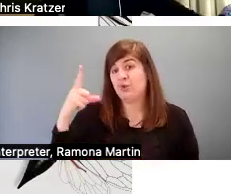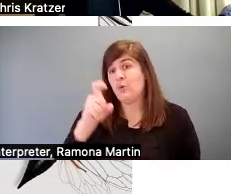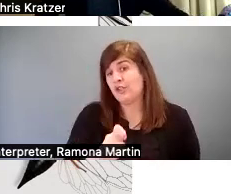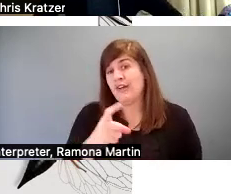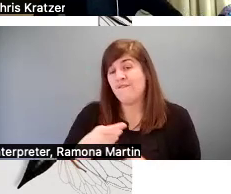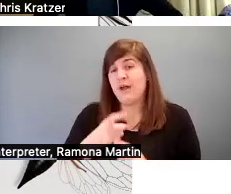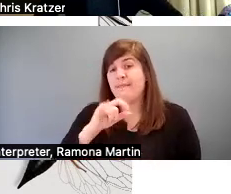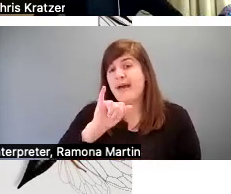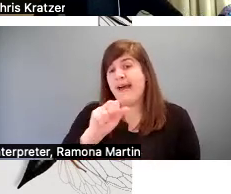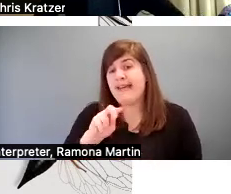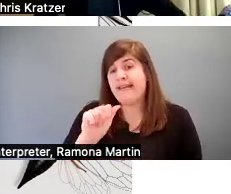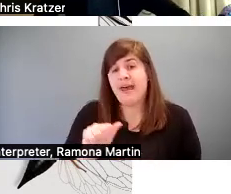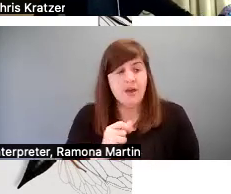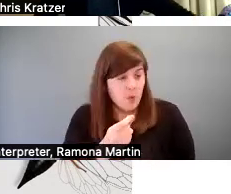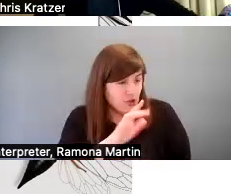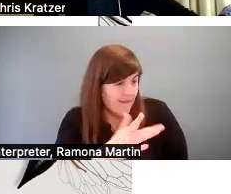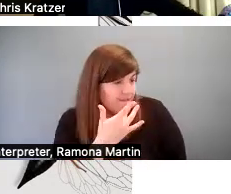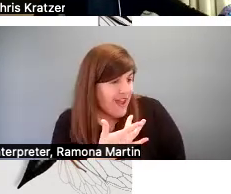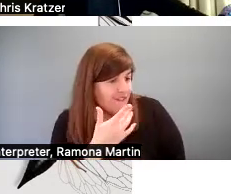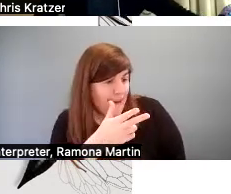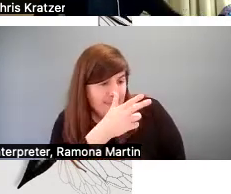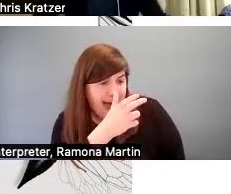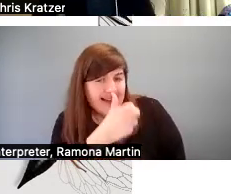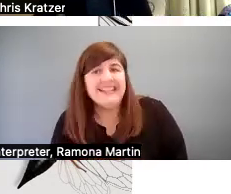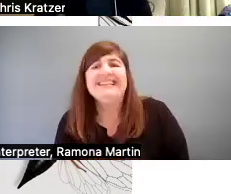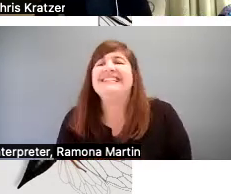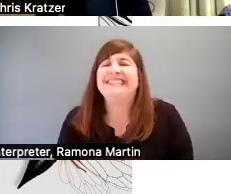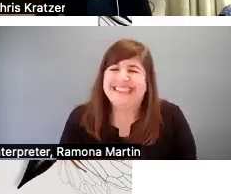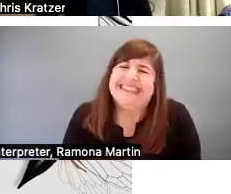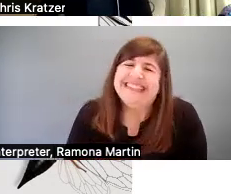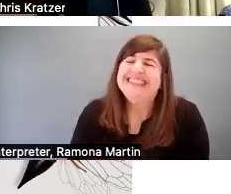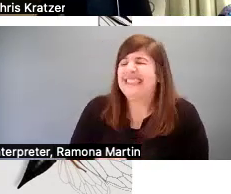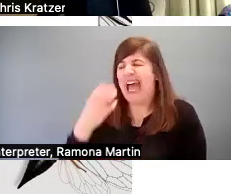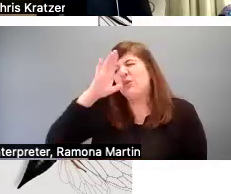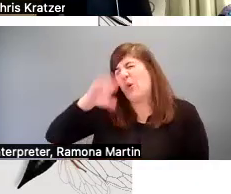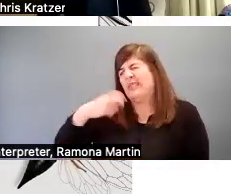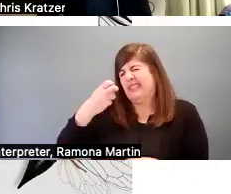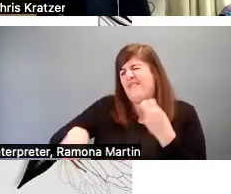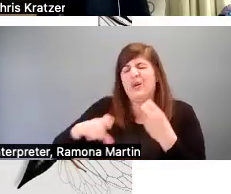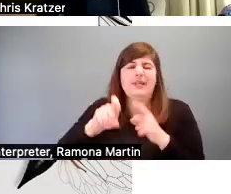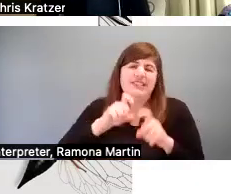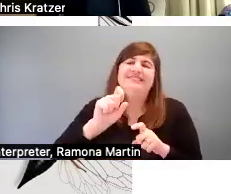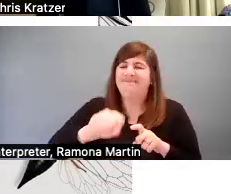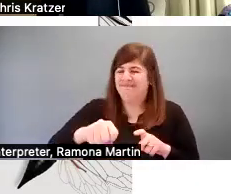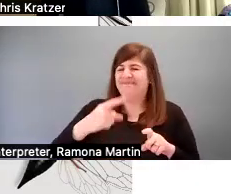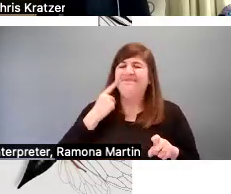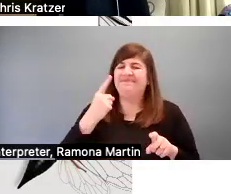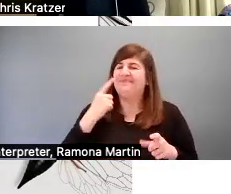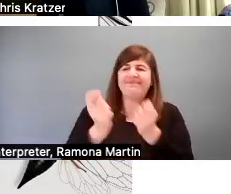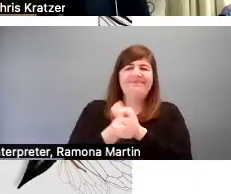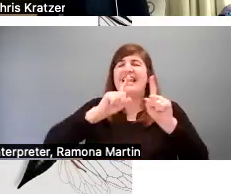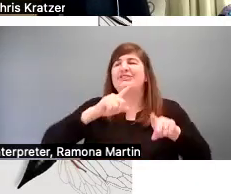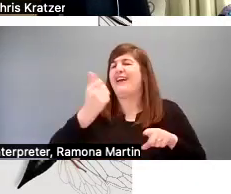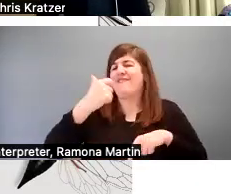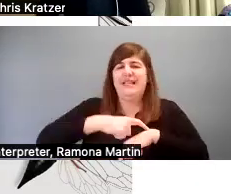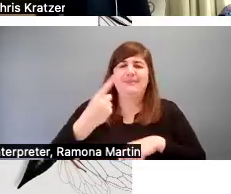from Ayana. What is your favorite bug? I realize that is a tough question. So I change my answer every time somebody